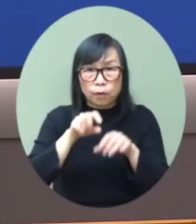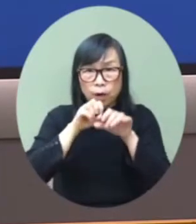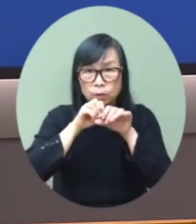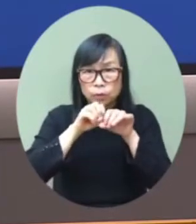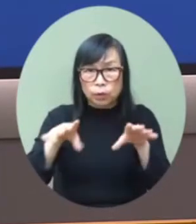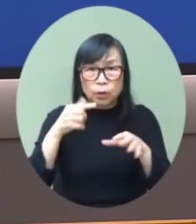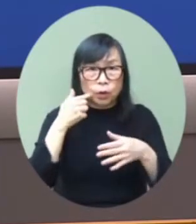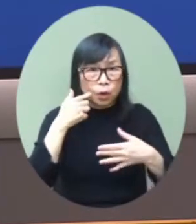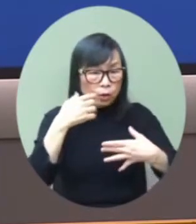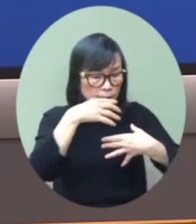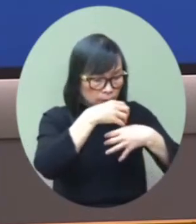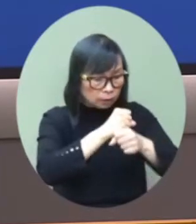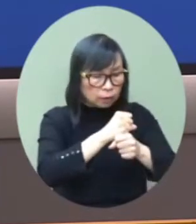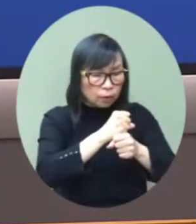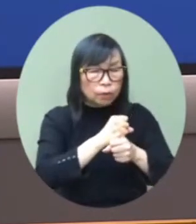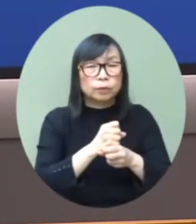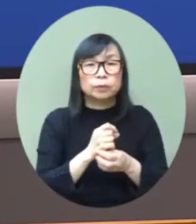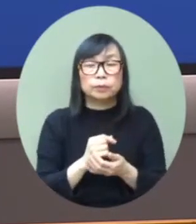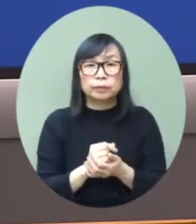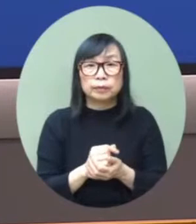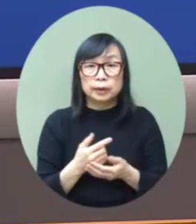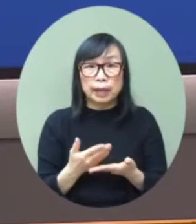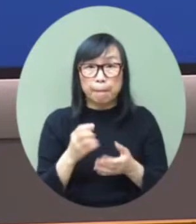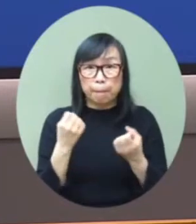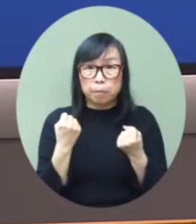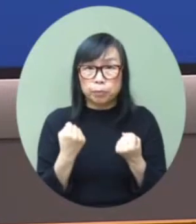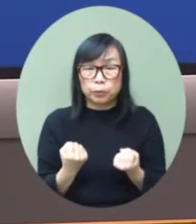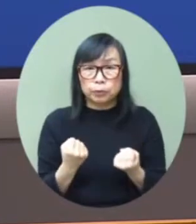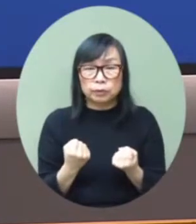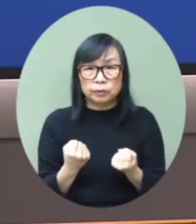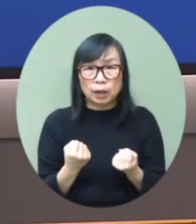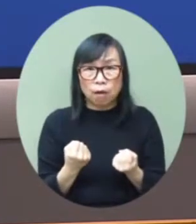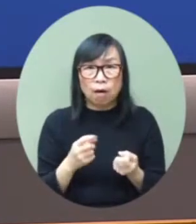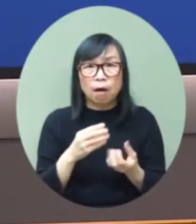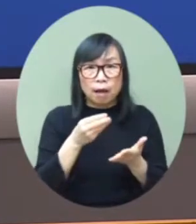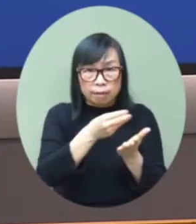and Health to issue an